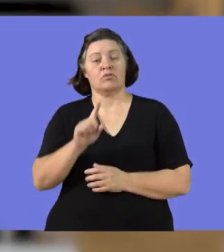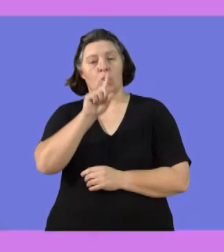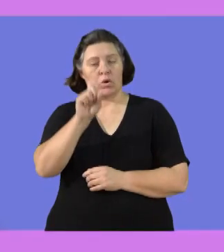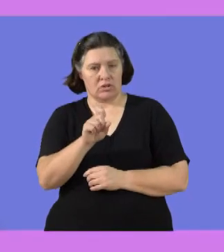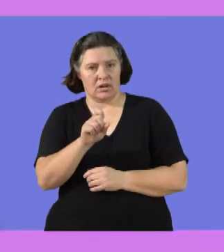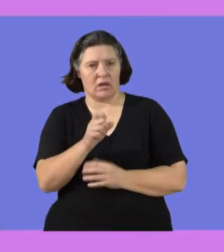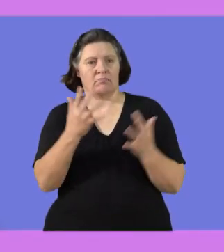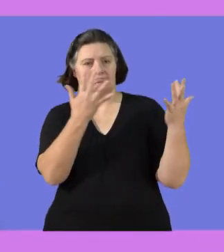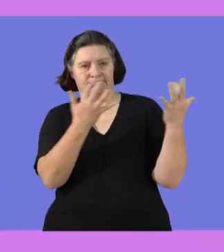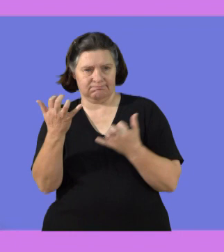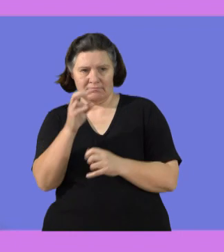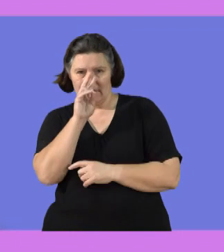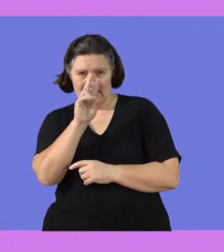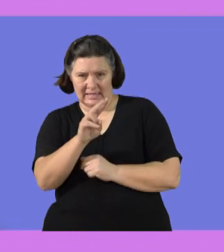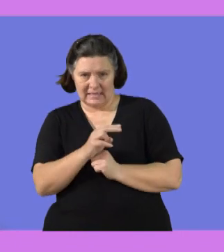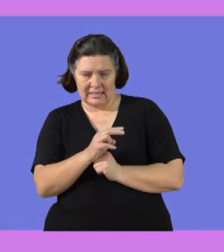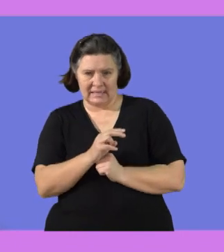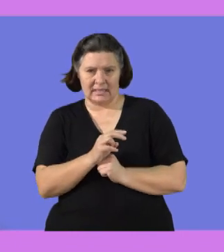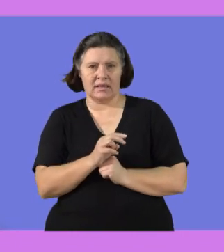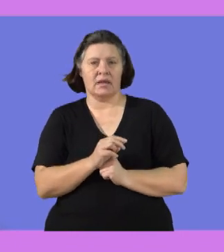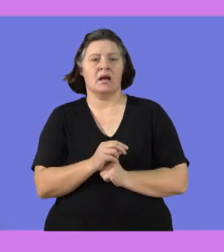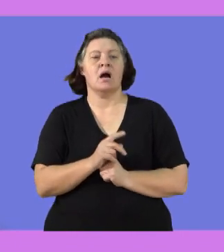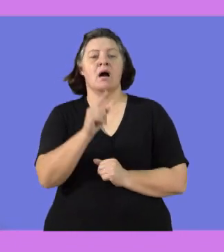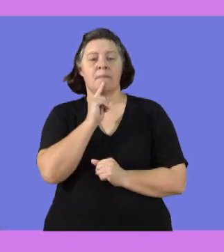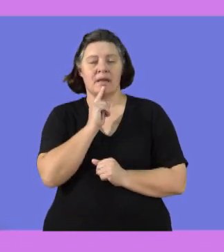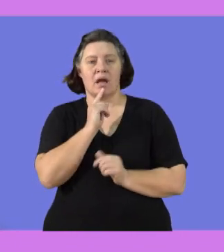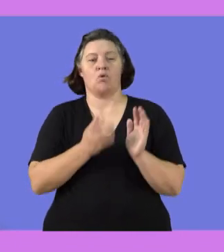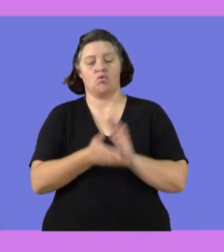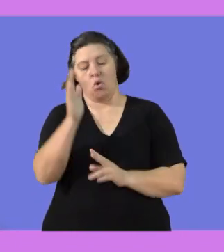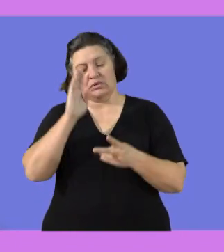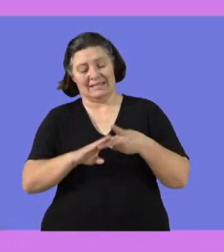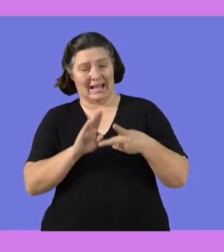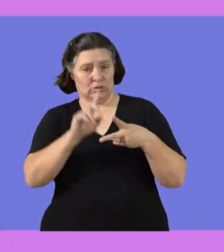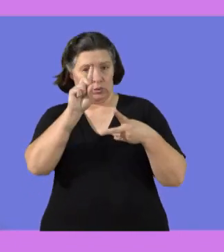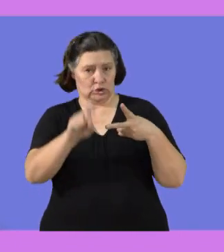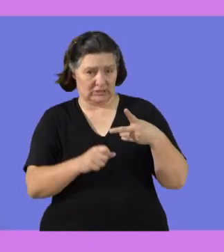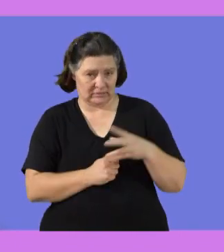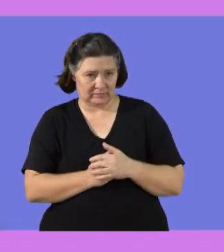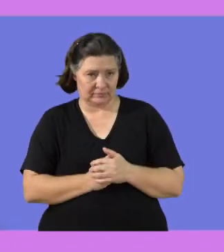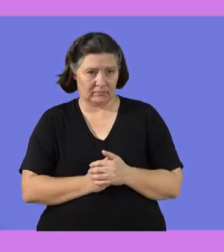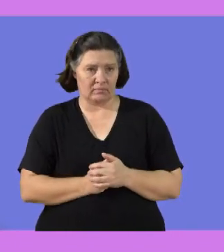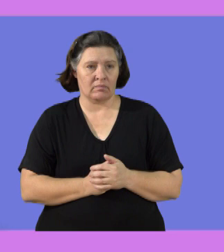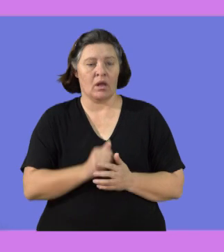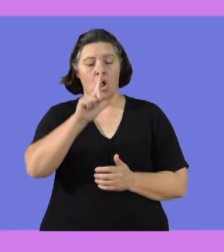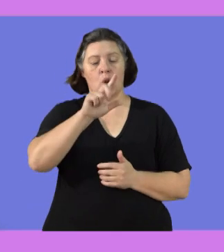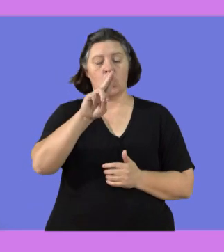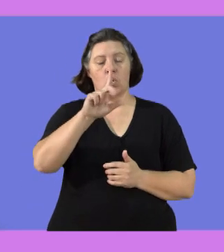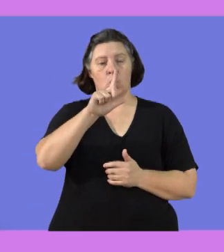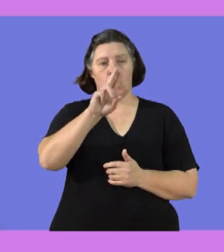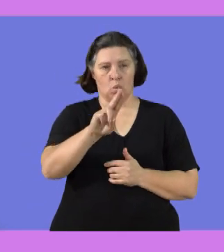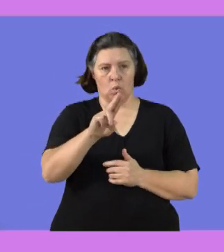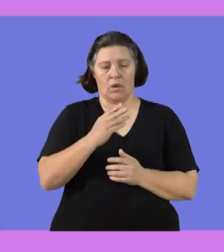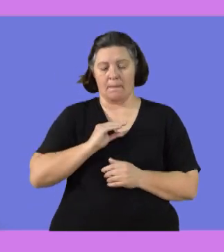was worked out. I hope you can see in the background today. Let us go to question number 2. Lulu gave